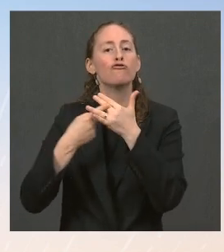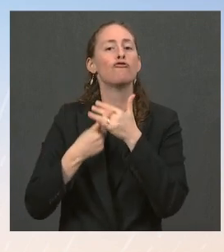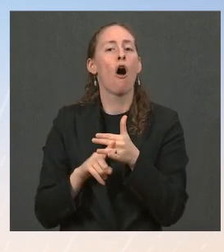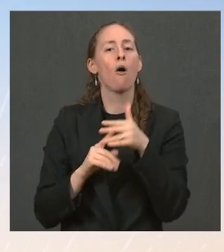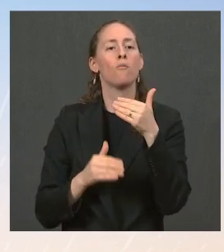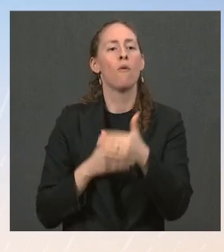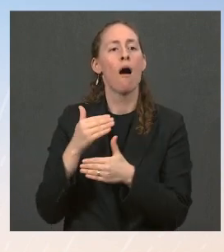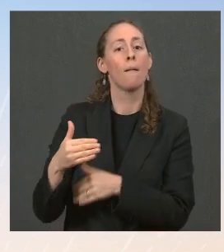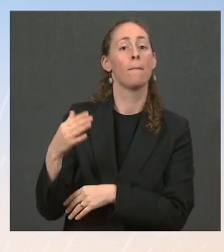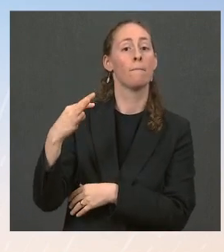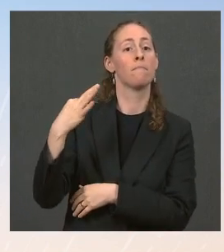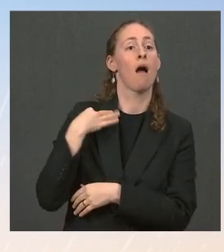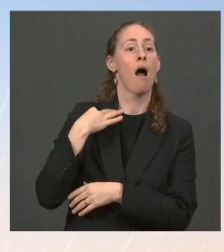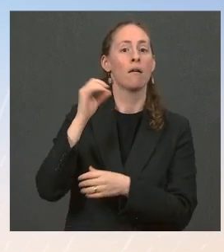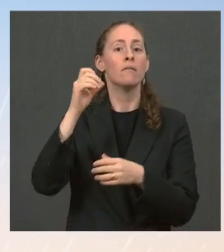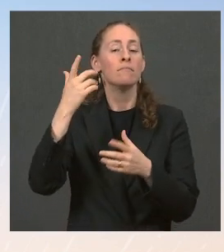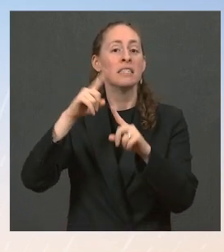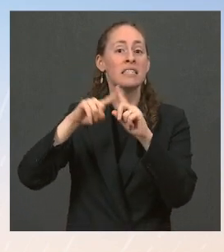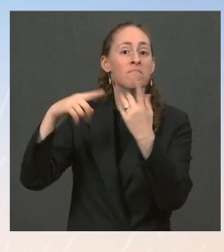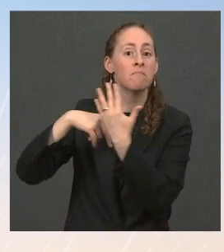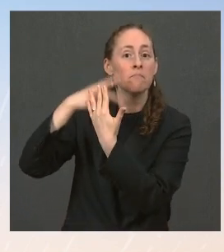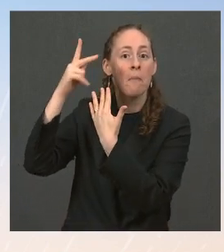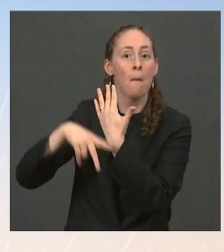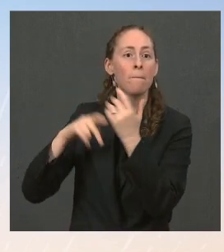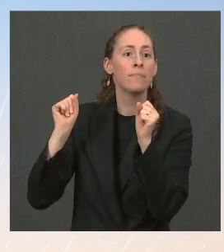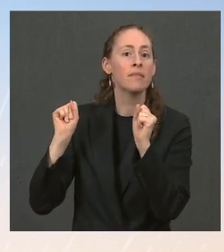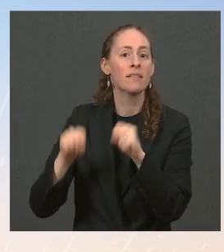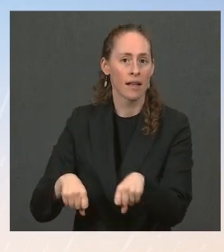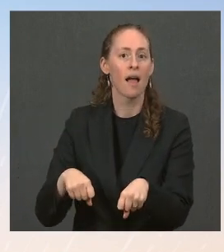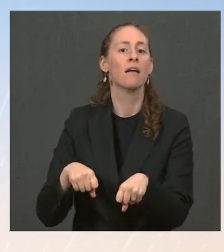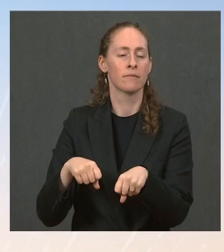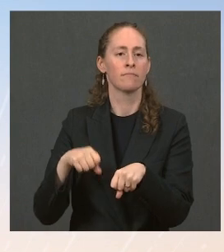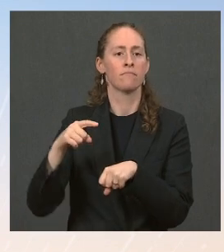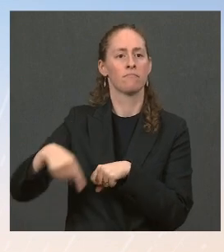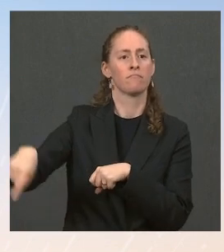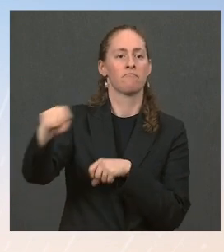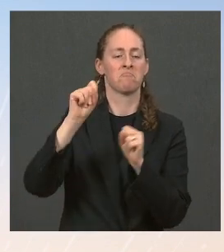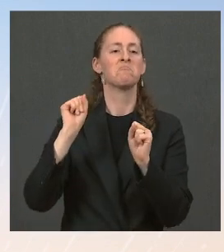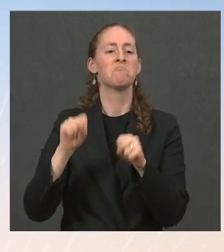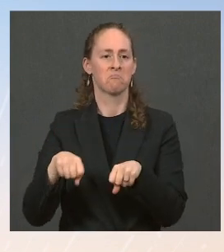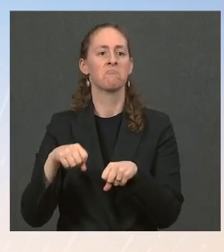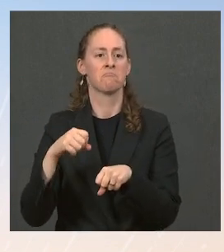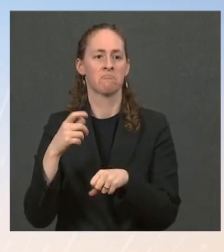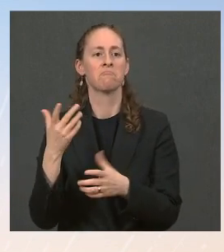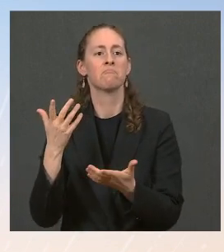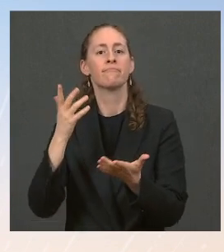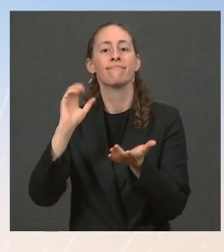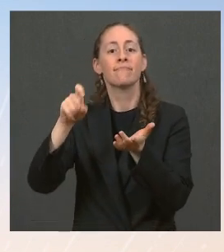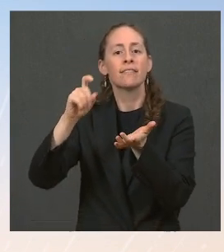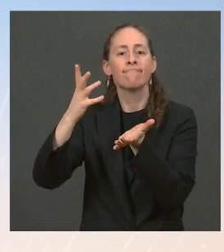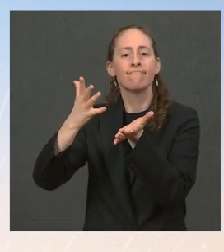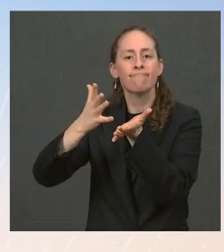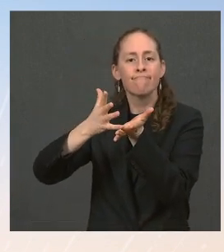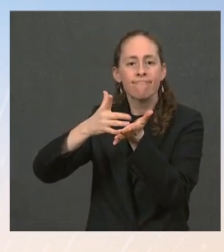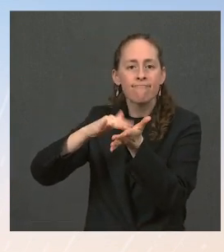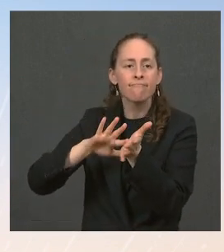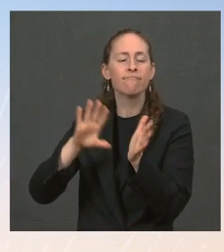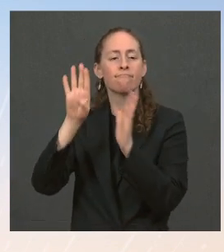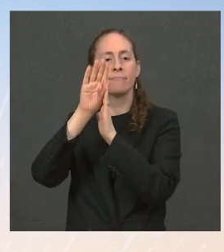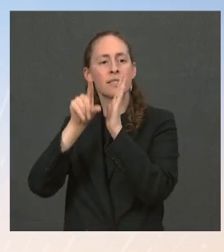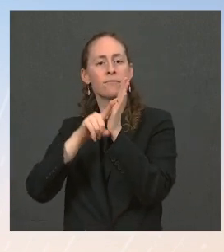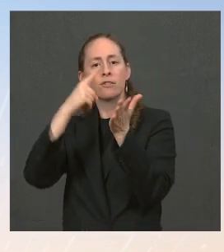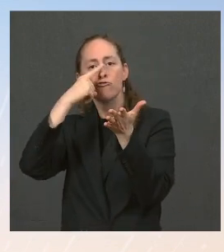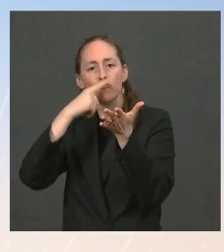of programs. While they're in that process, they are required to also provide biometric and biographic information and data.